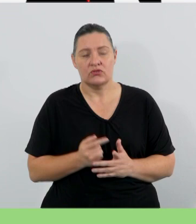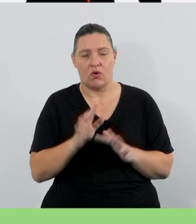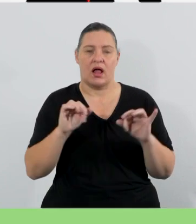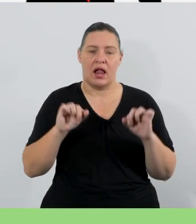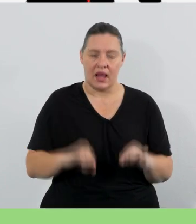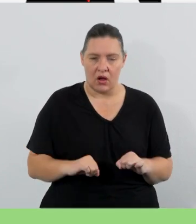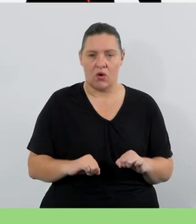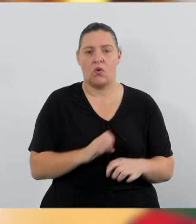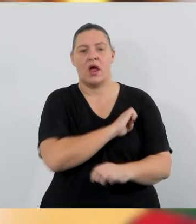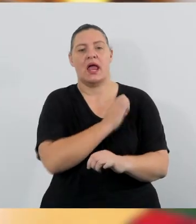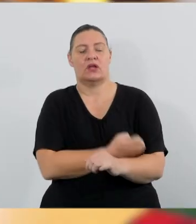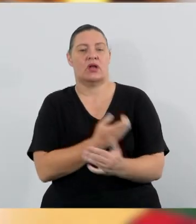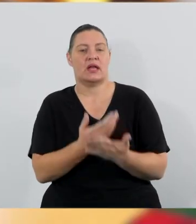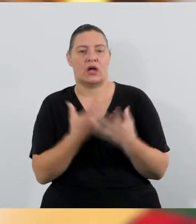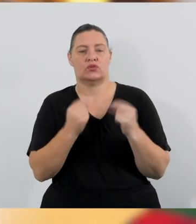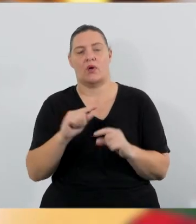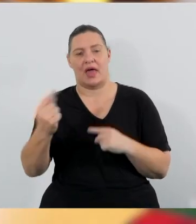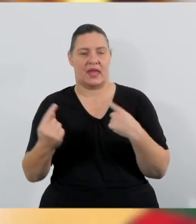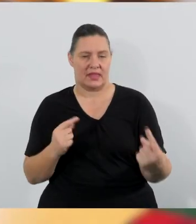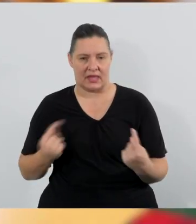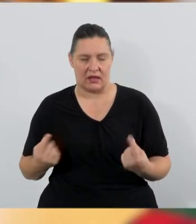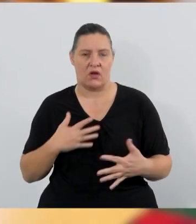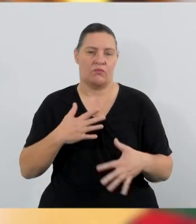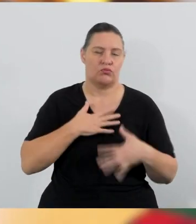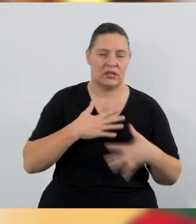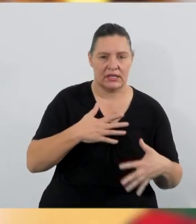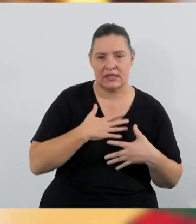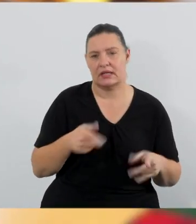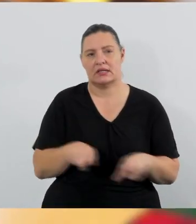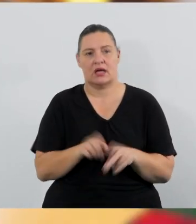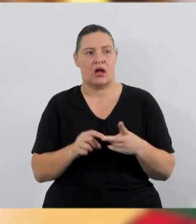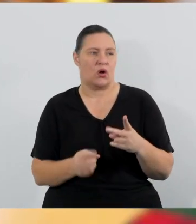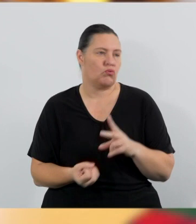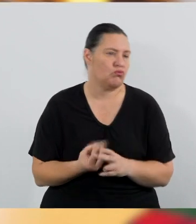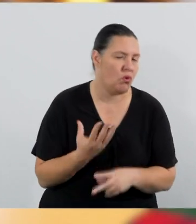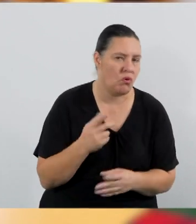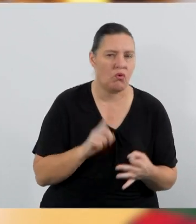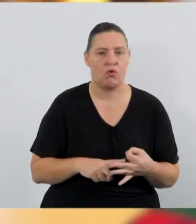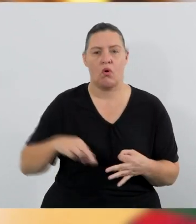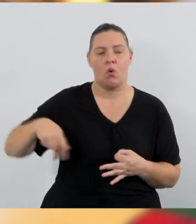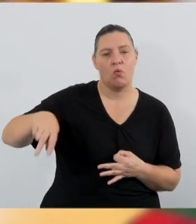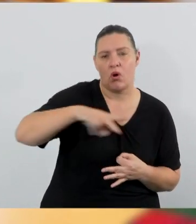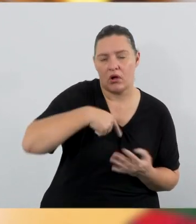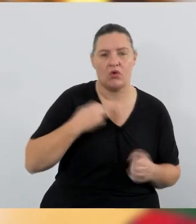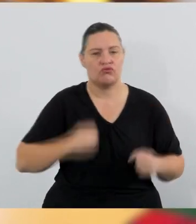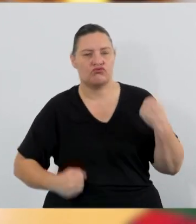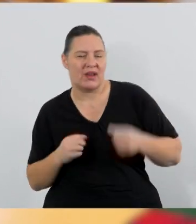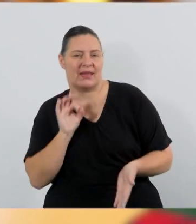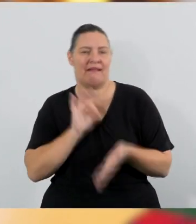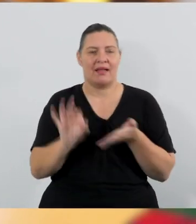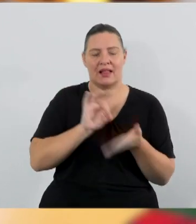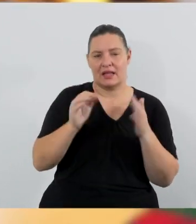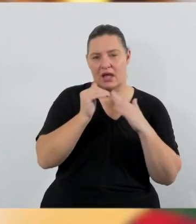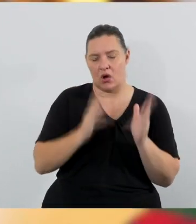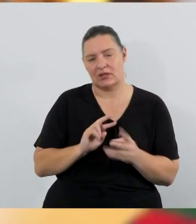to allow them to have energy to do other tasks such as breathing, such as growing, such as walking around, running, cleaning